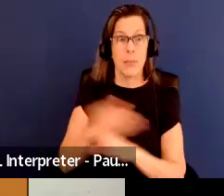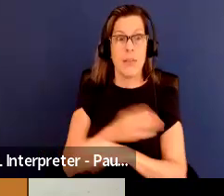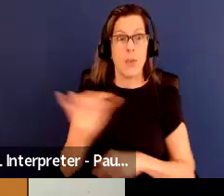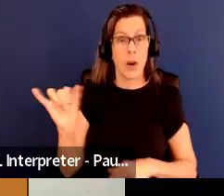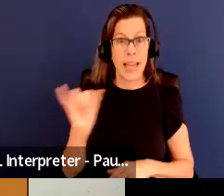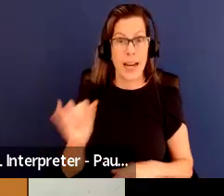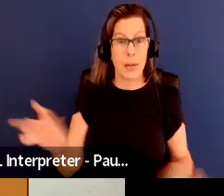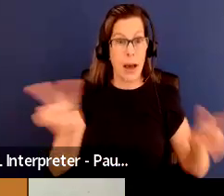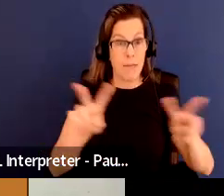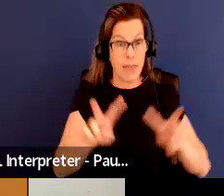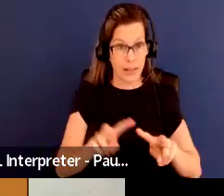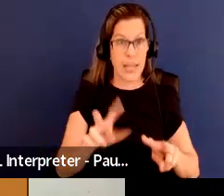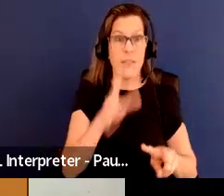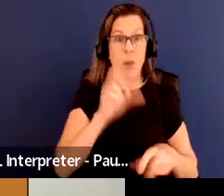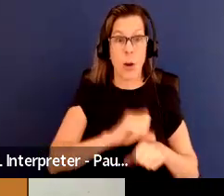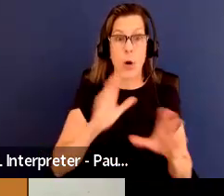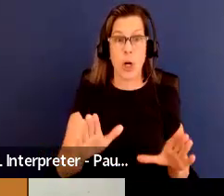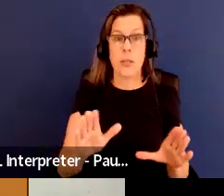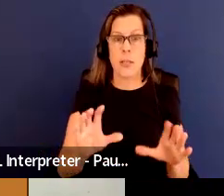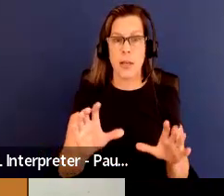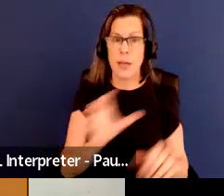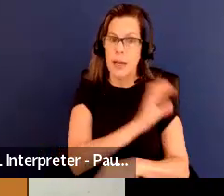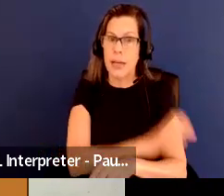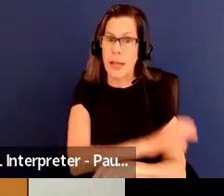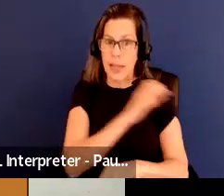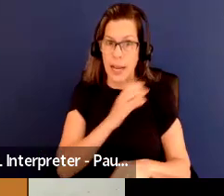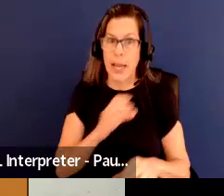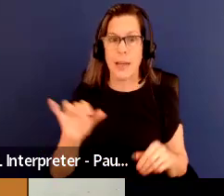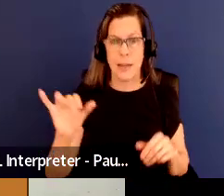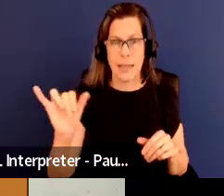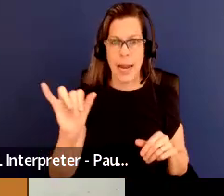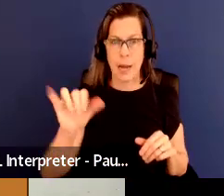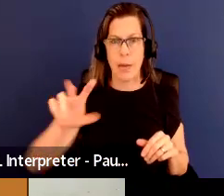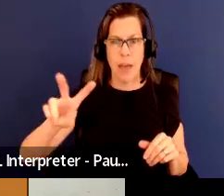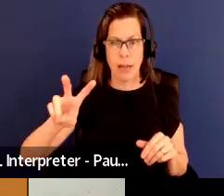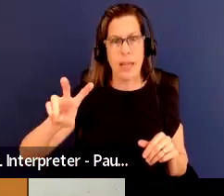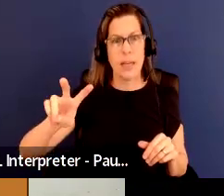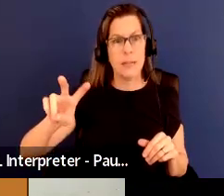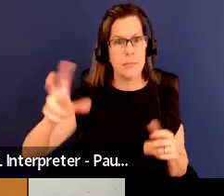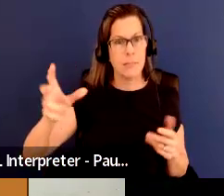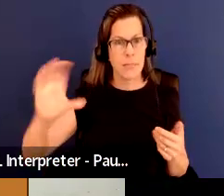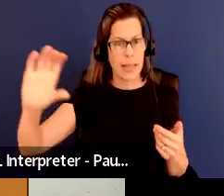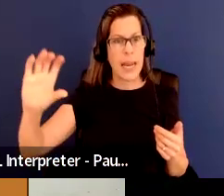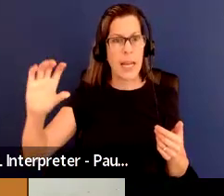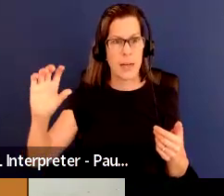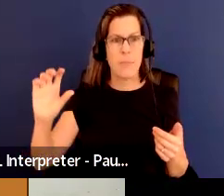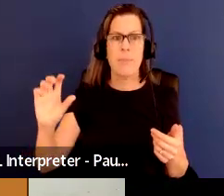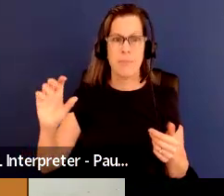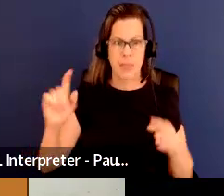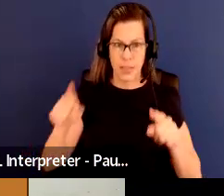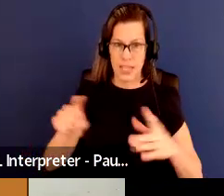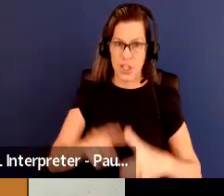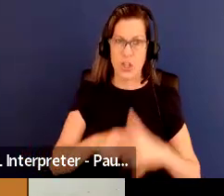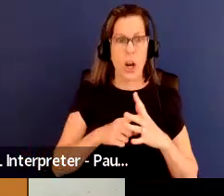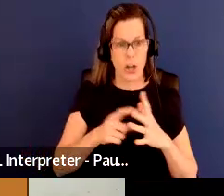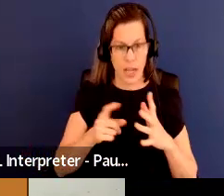Valley's Farmworkers Clinic. Mobile clinics and early farm worker health centers in the 70s started as grassroots civil rights initiatives, born